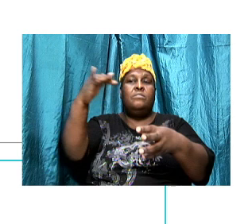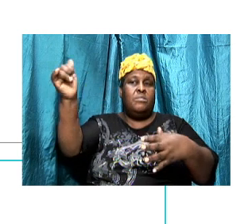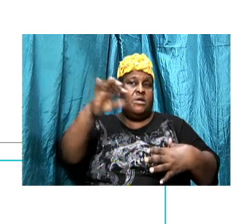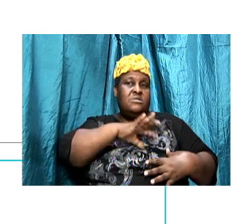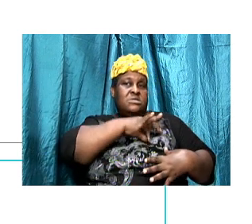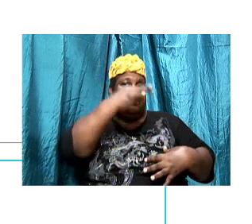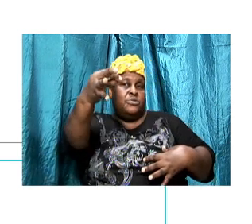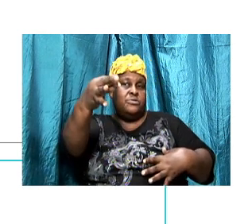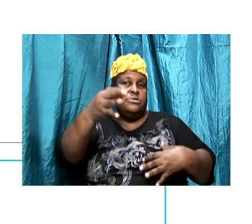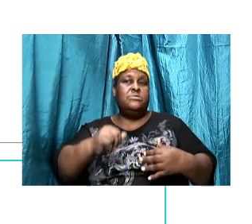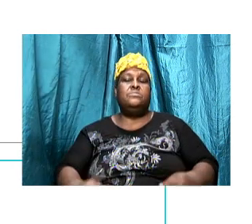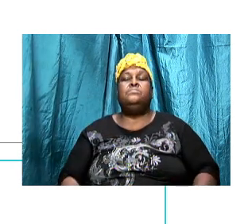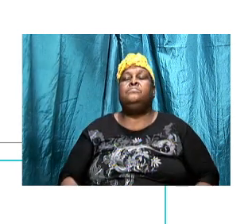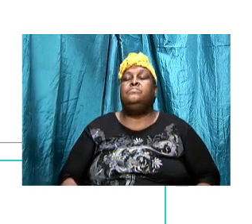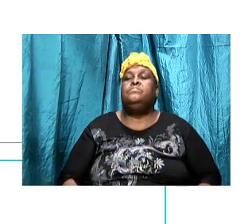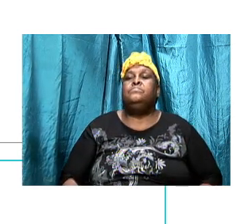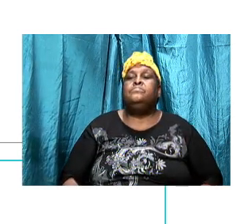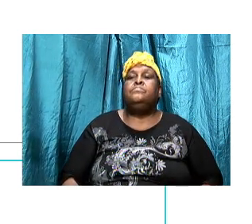Spirit.